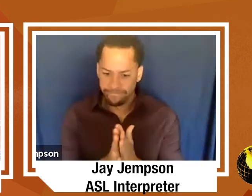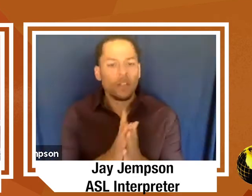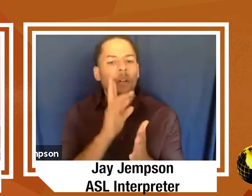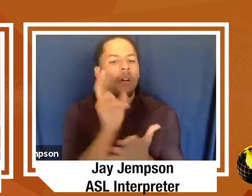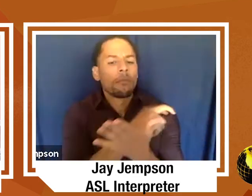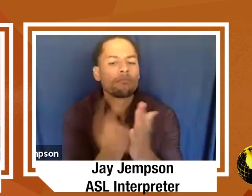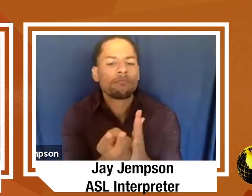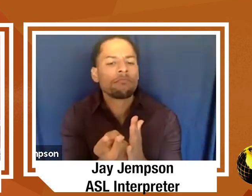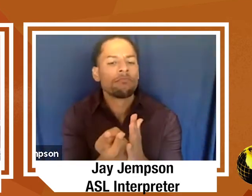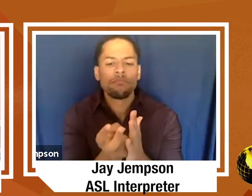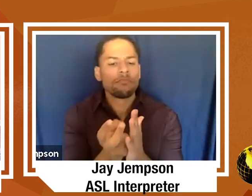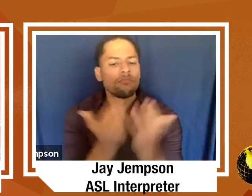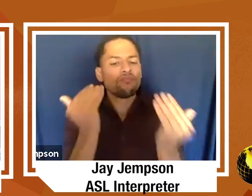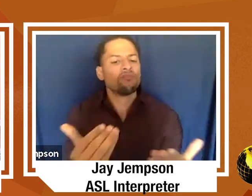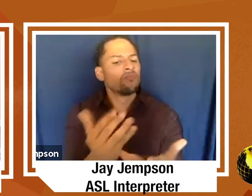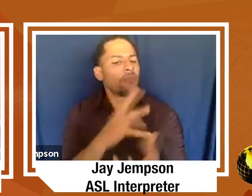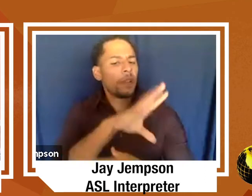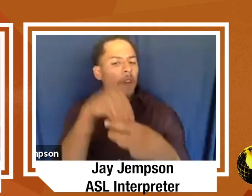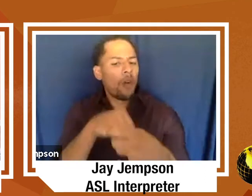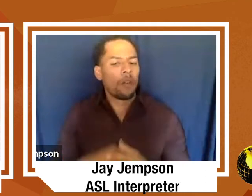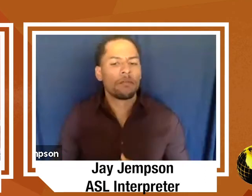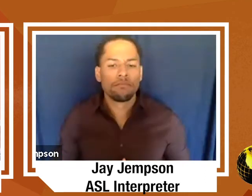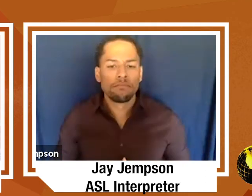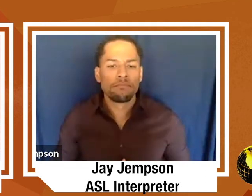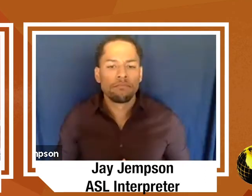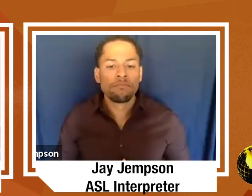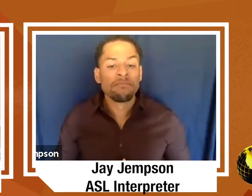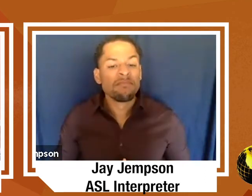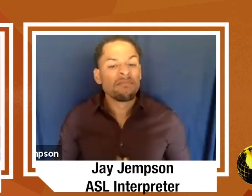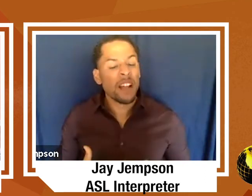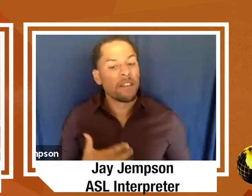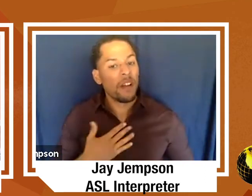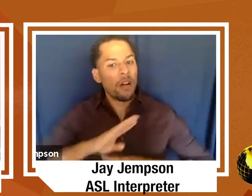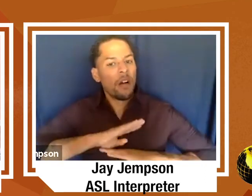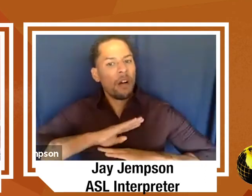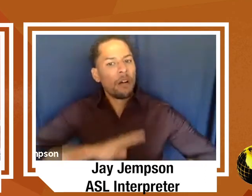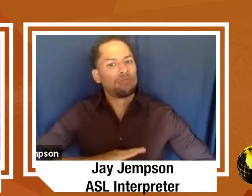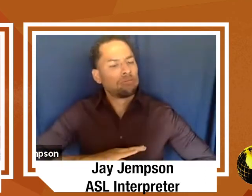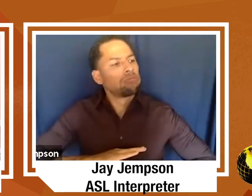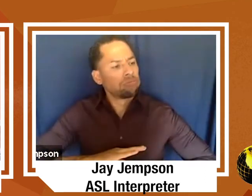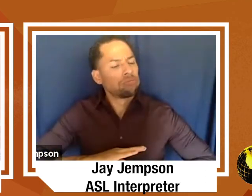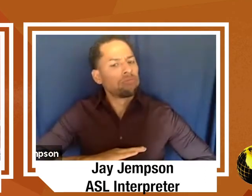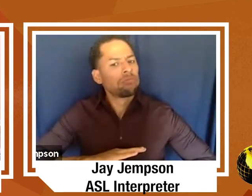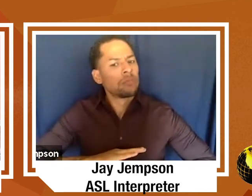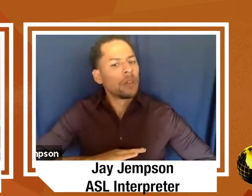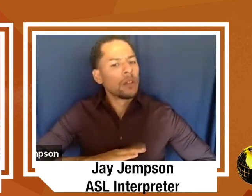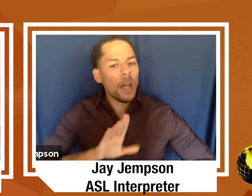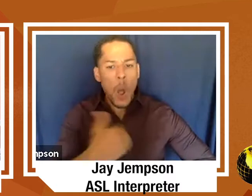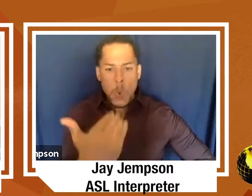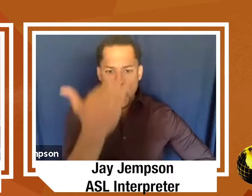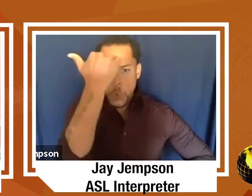just dive in and be a part of it. And it was so reassuring to have